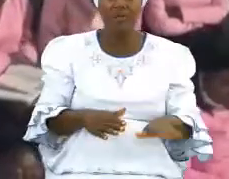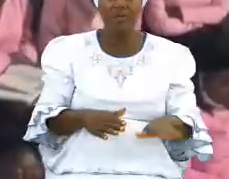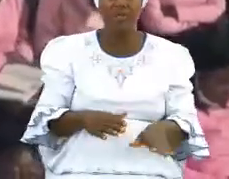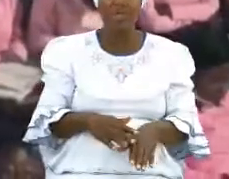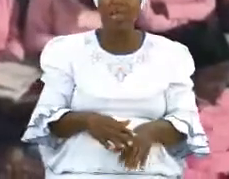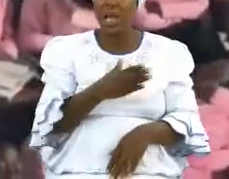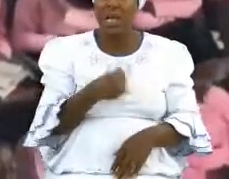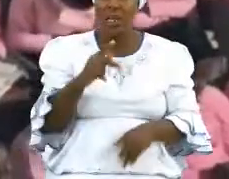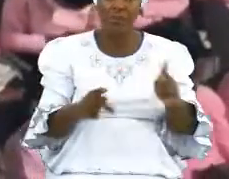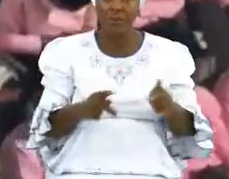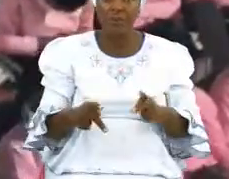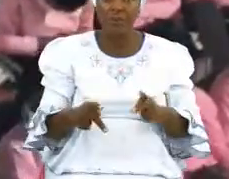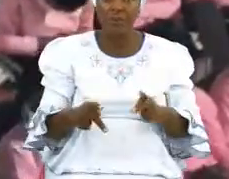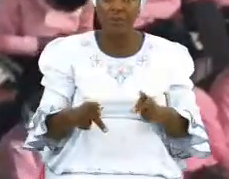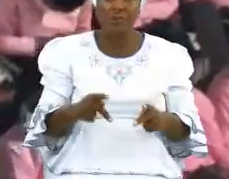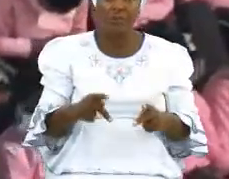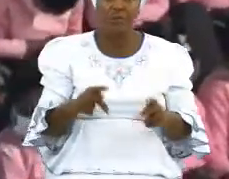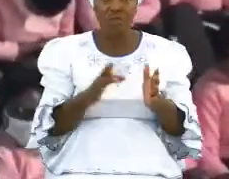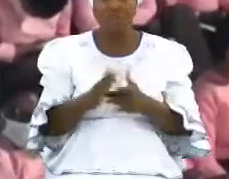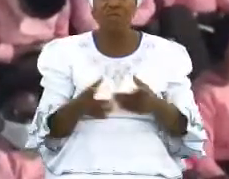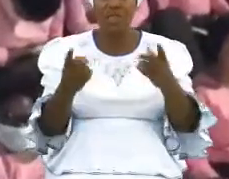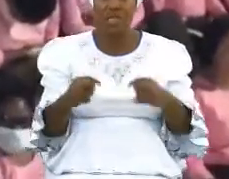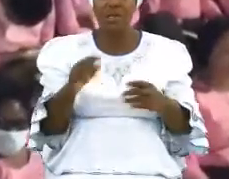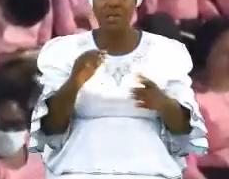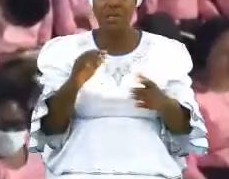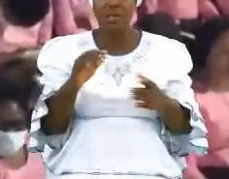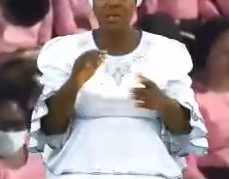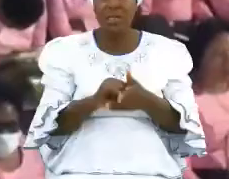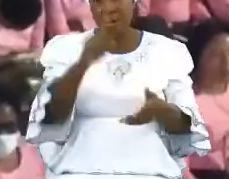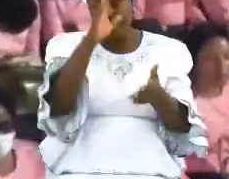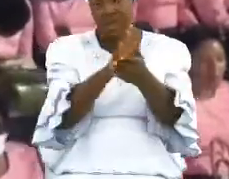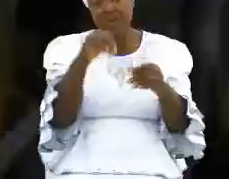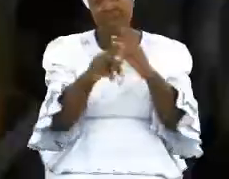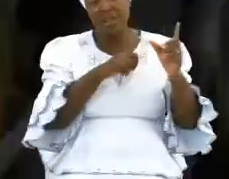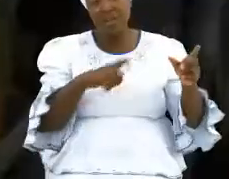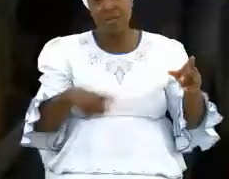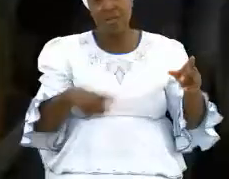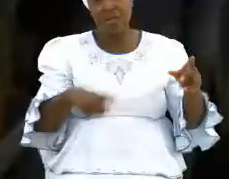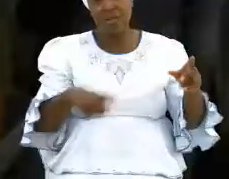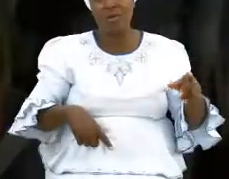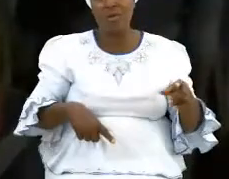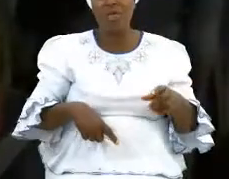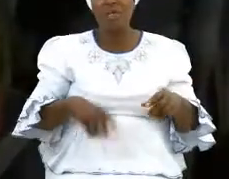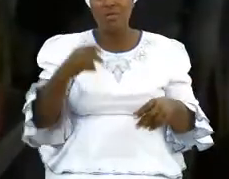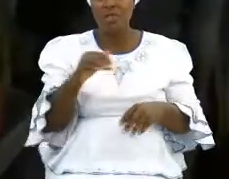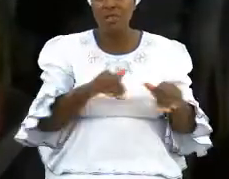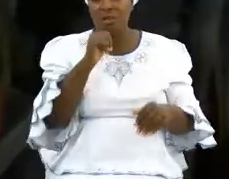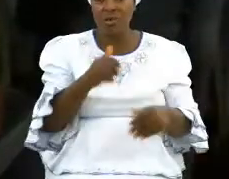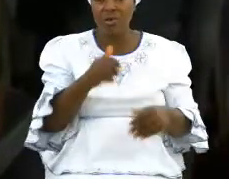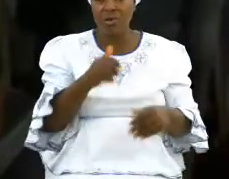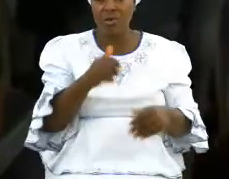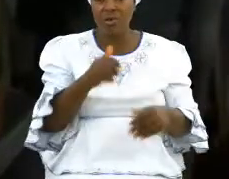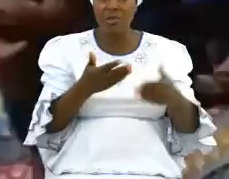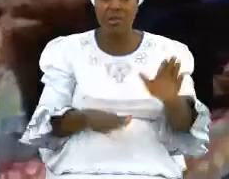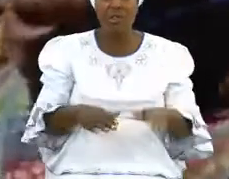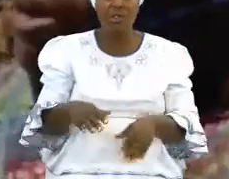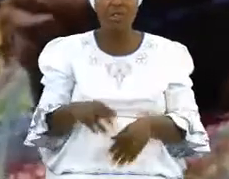days that believed on the Lord, they didn't perish, you will not perish. I will not